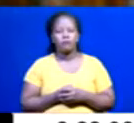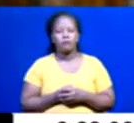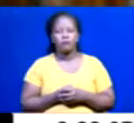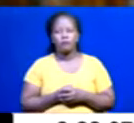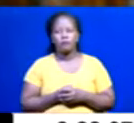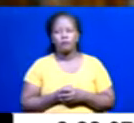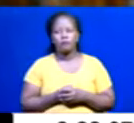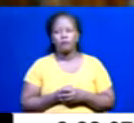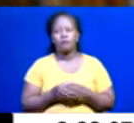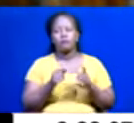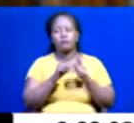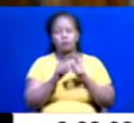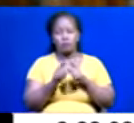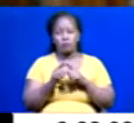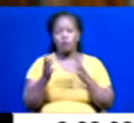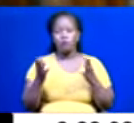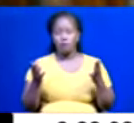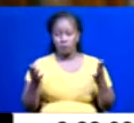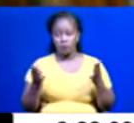And